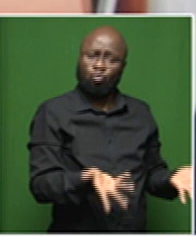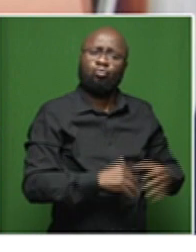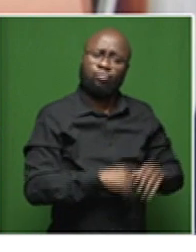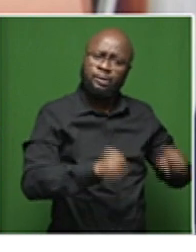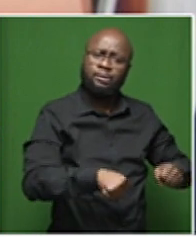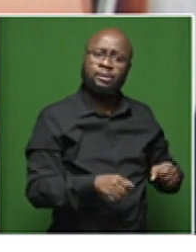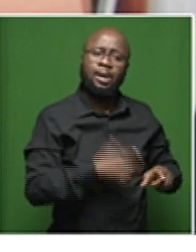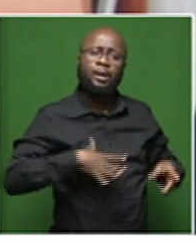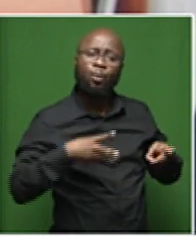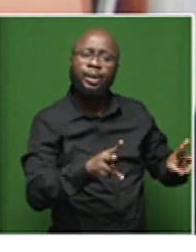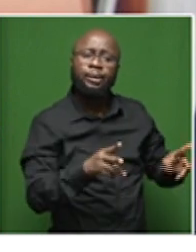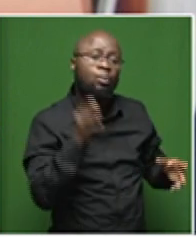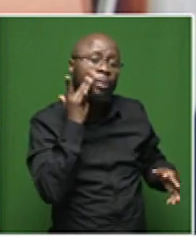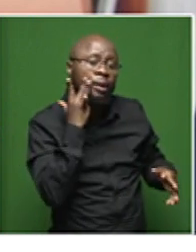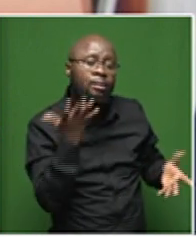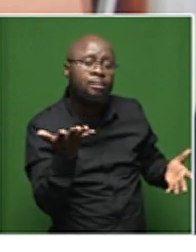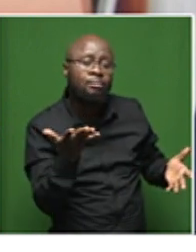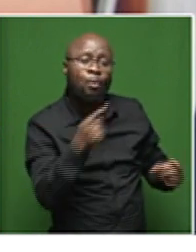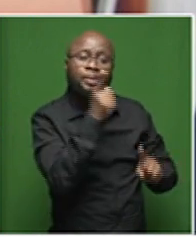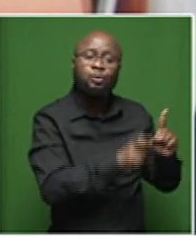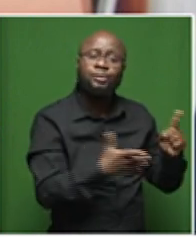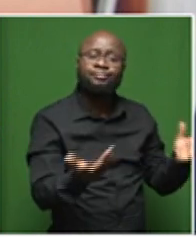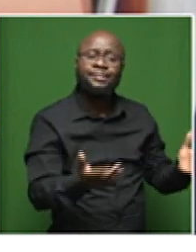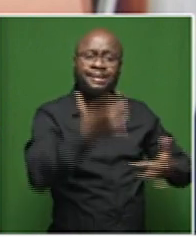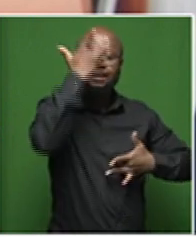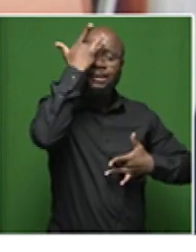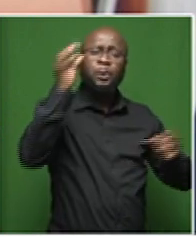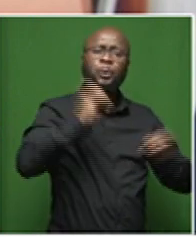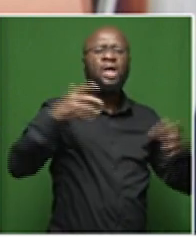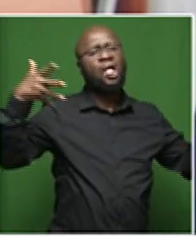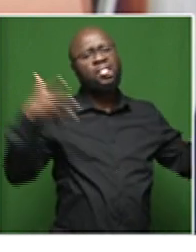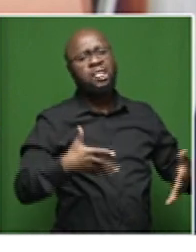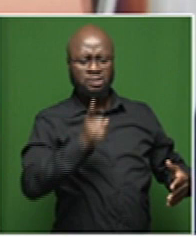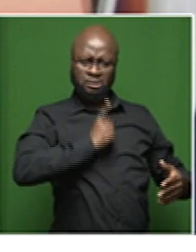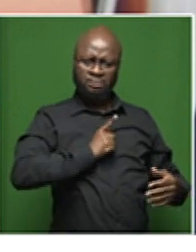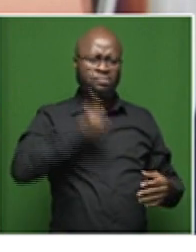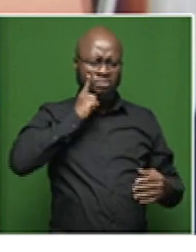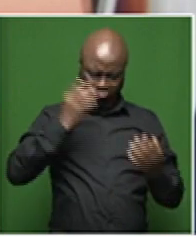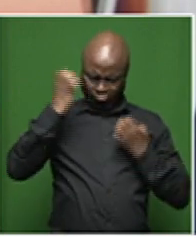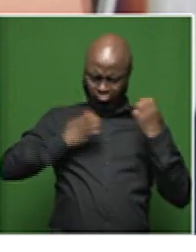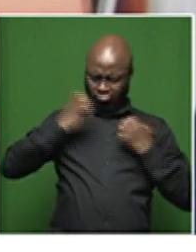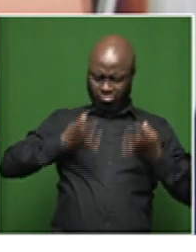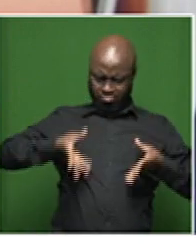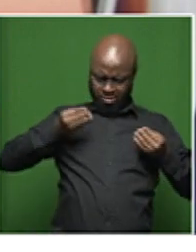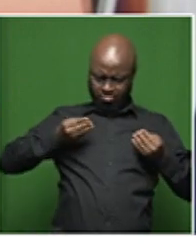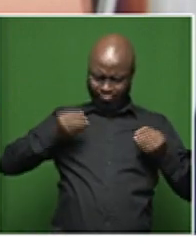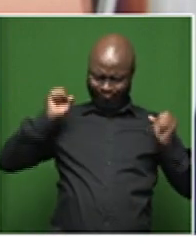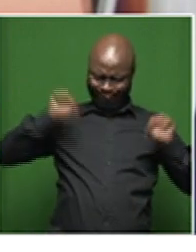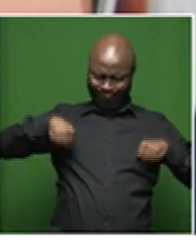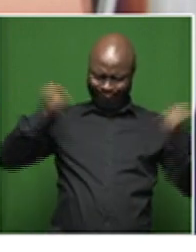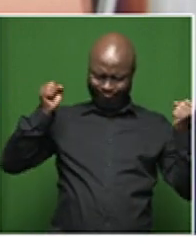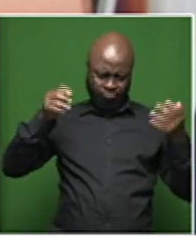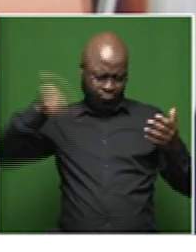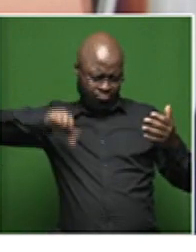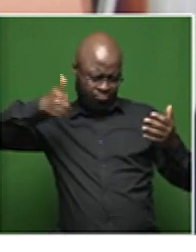done when a person is not sick. Because what we want is actually blood pressure when a person is relaxed. Because